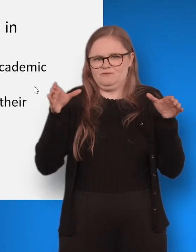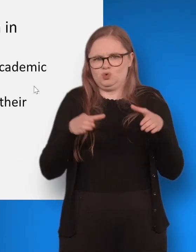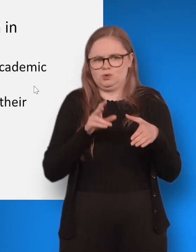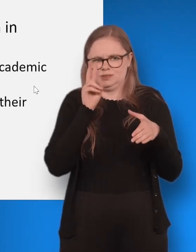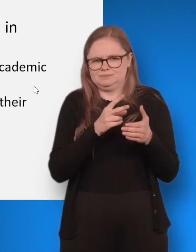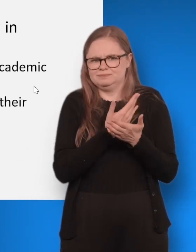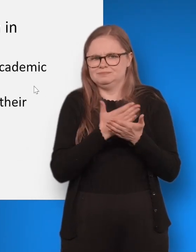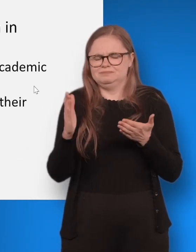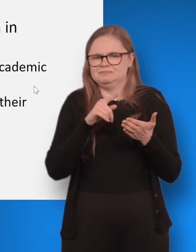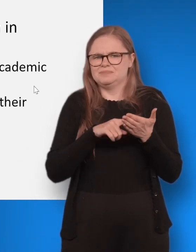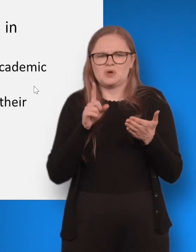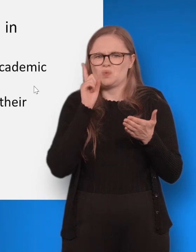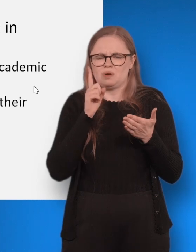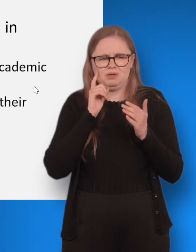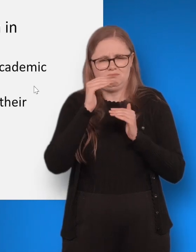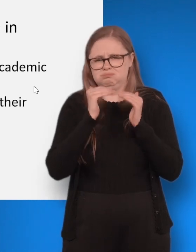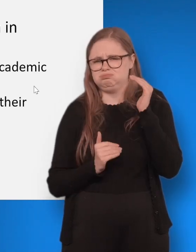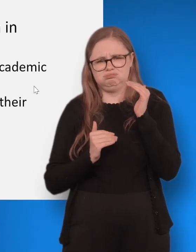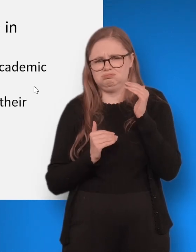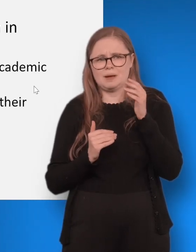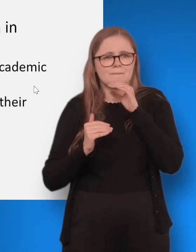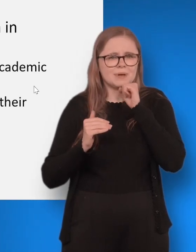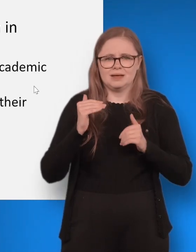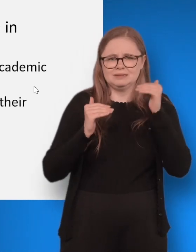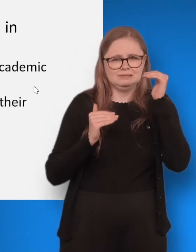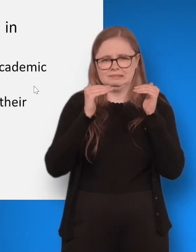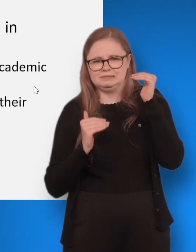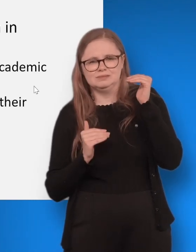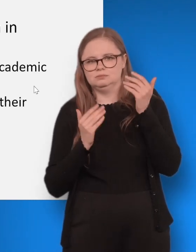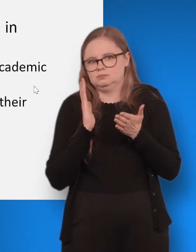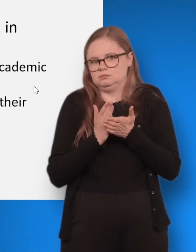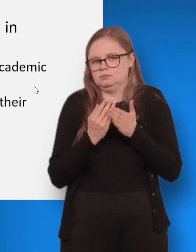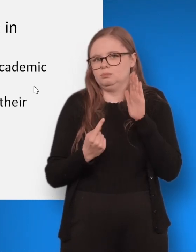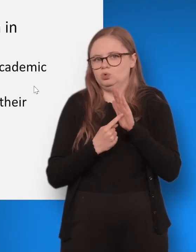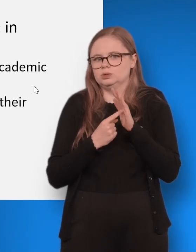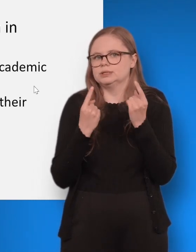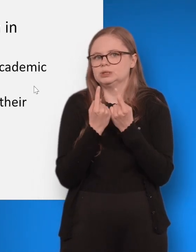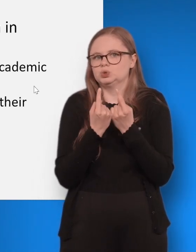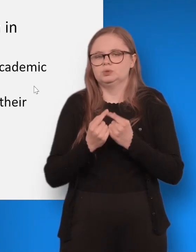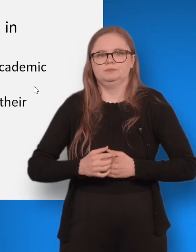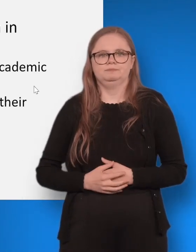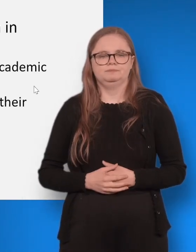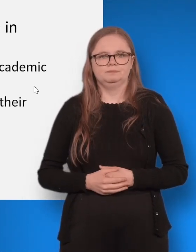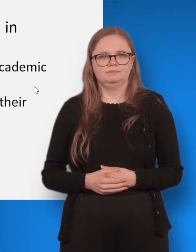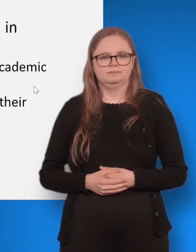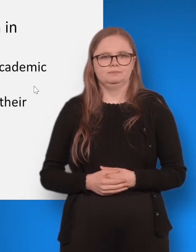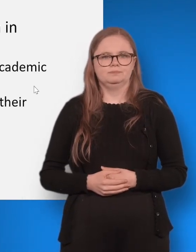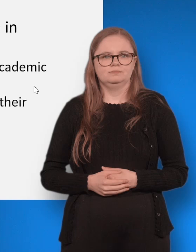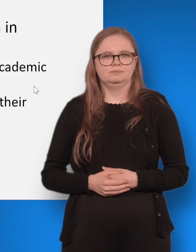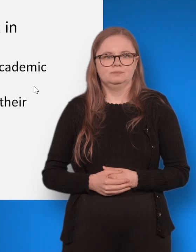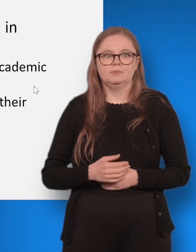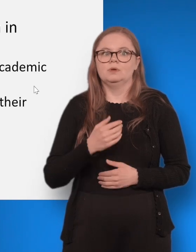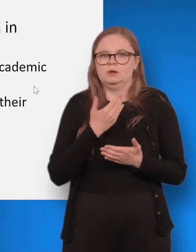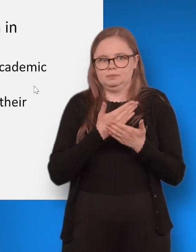of women remains an important issue. This issue is particularly prominent